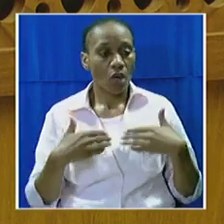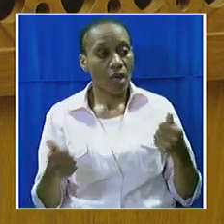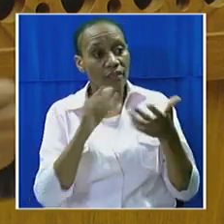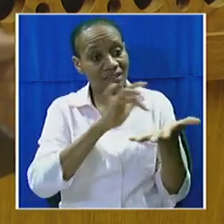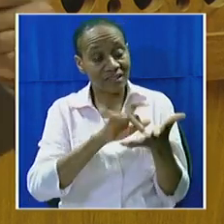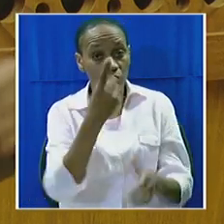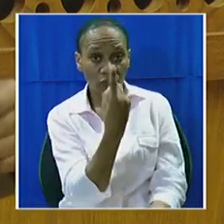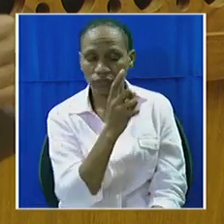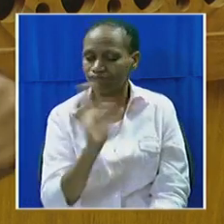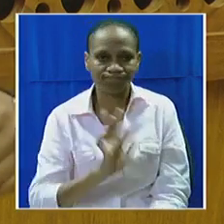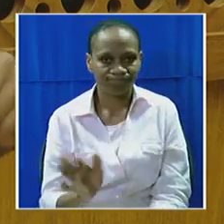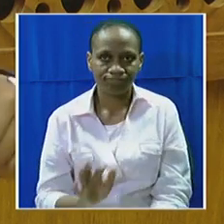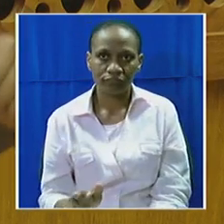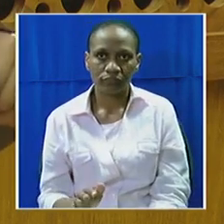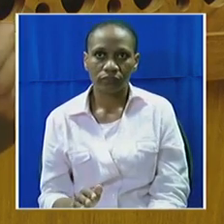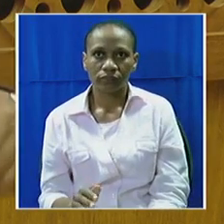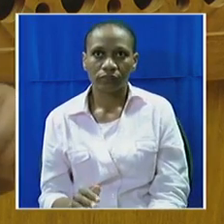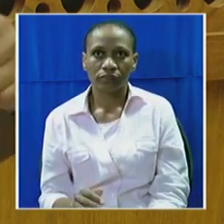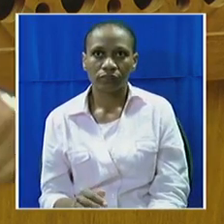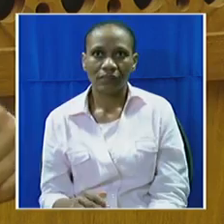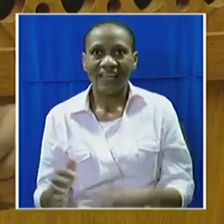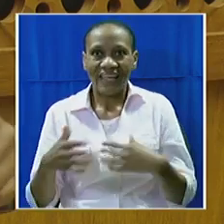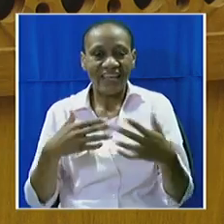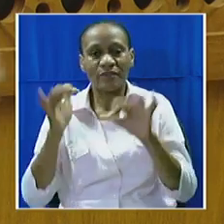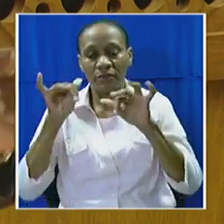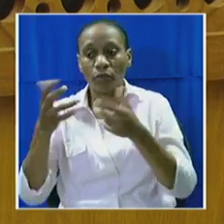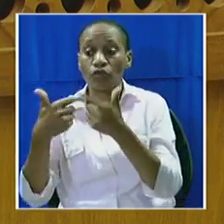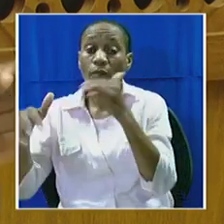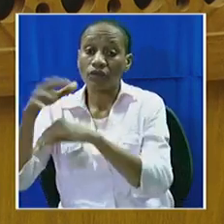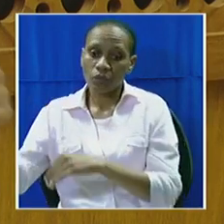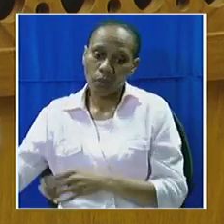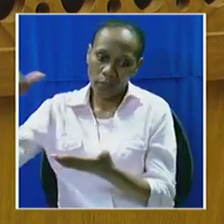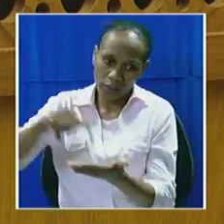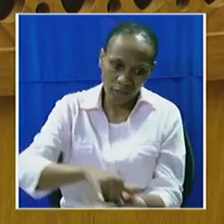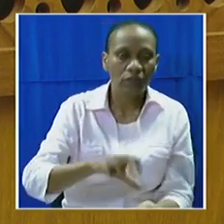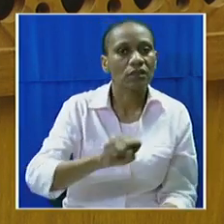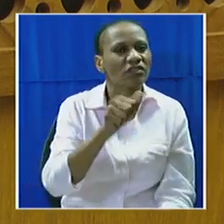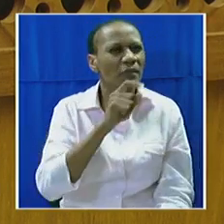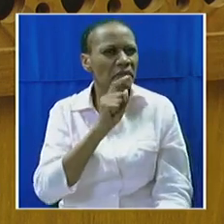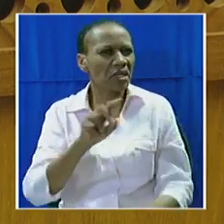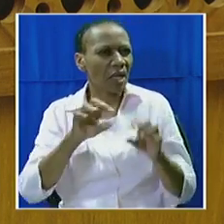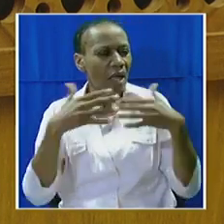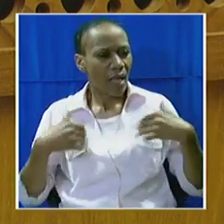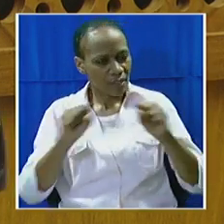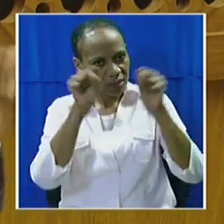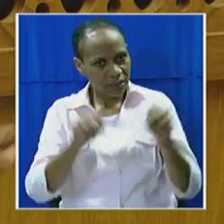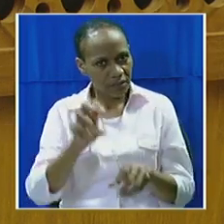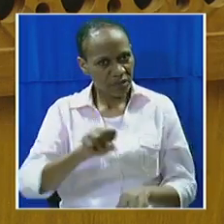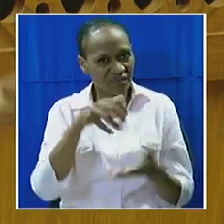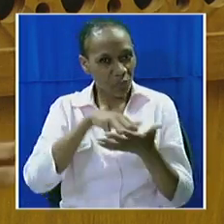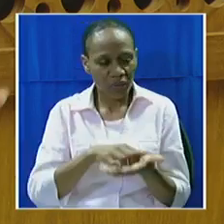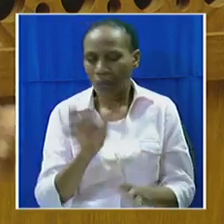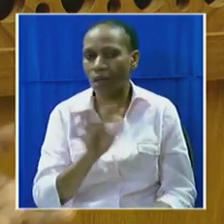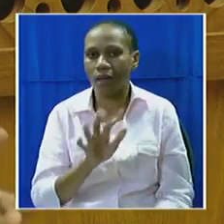only. The landing of any of the cases in South Africa are not because of the weakness of our health system. It's because of the